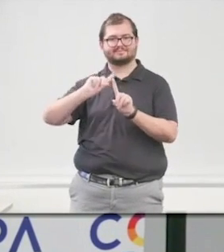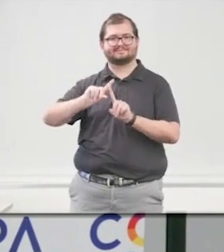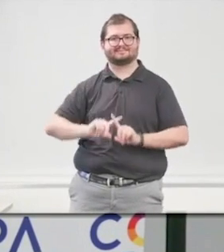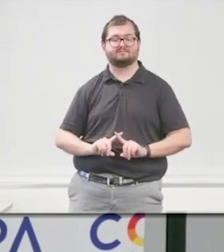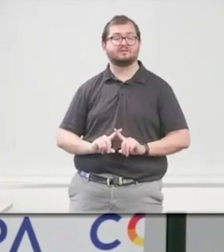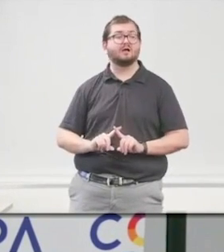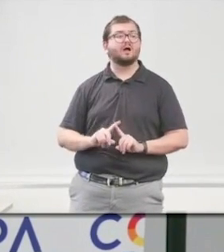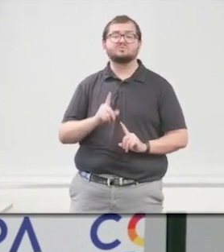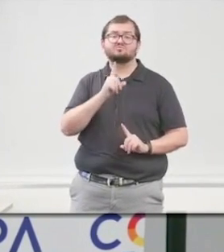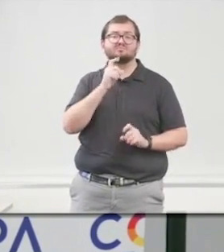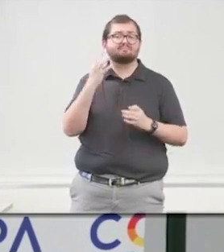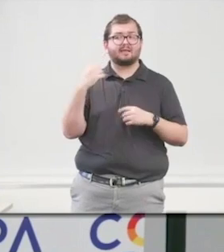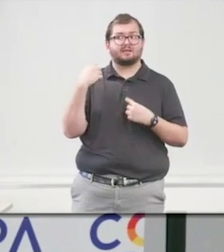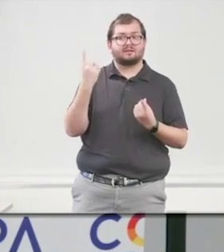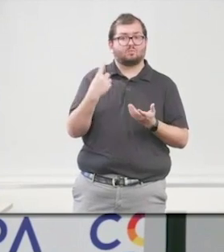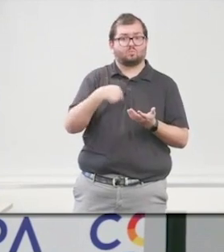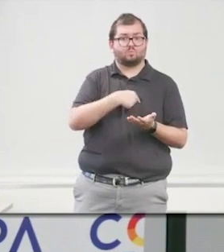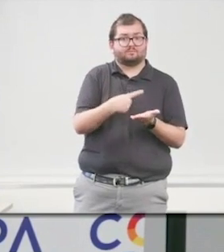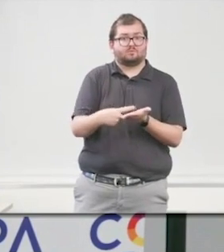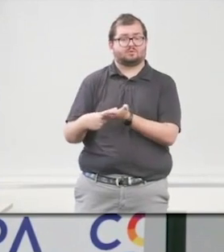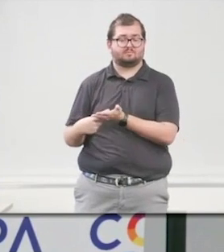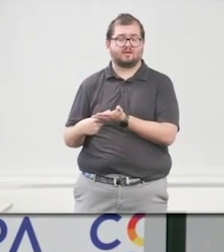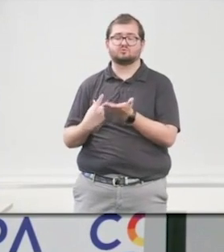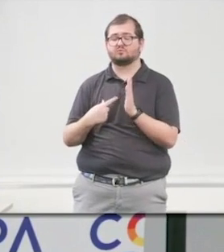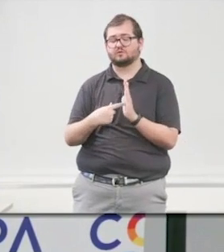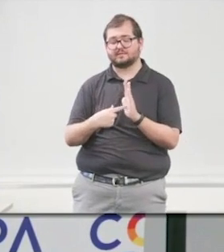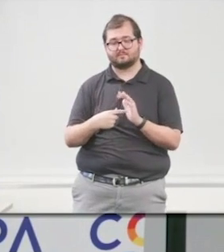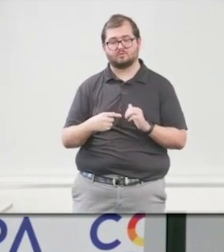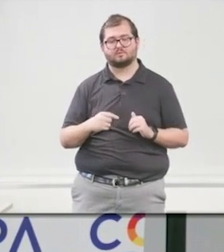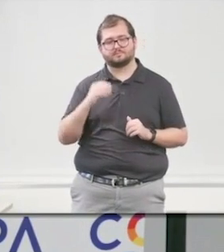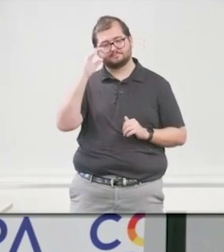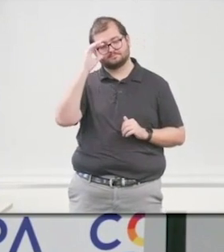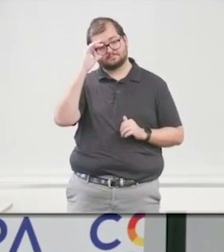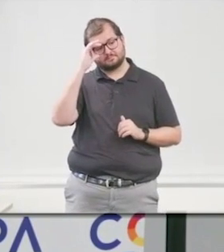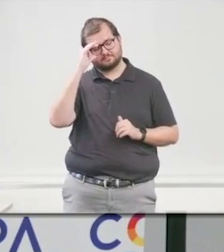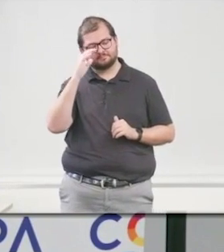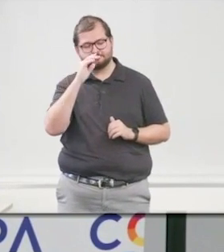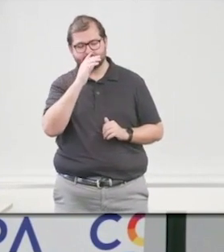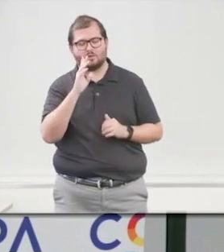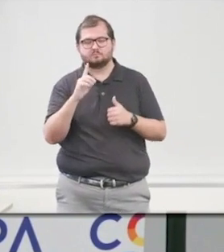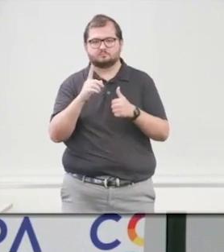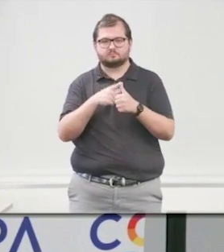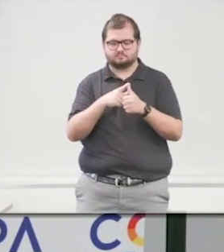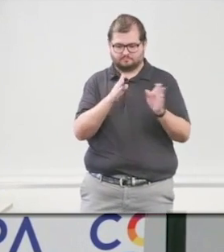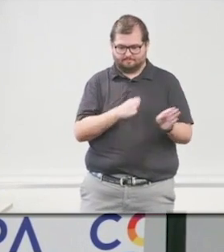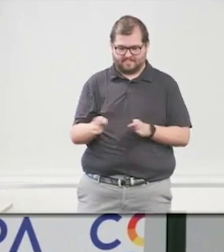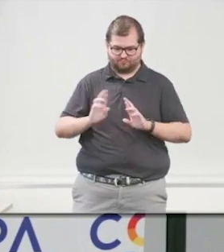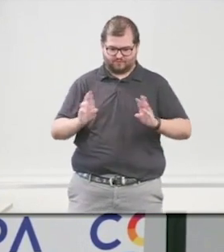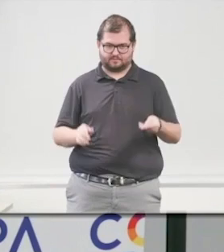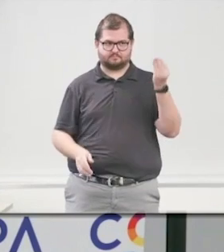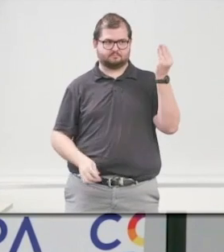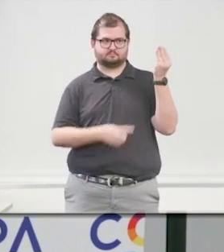already talked about up here, one of which is, that constant, well, one is just to have that plan and a